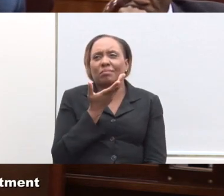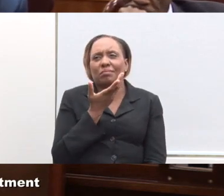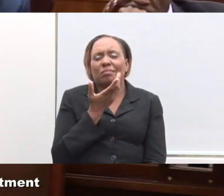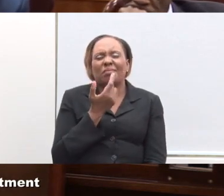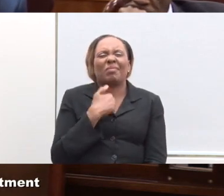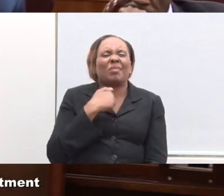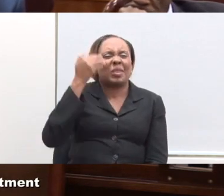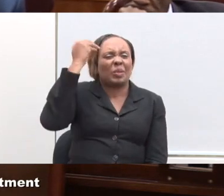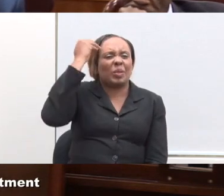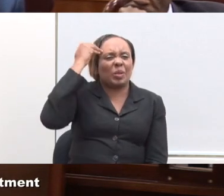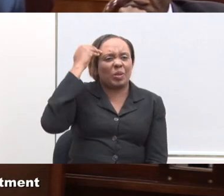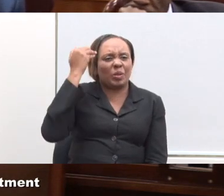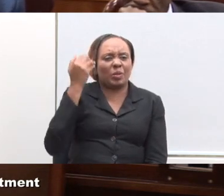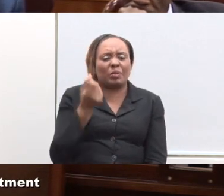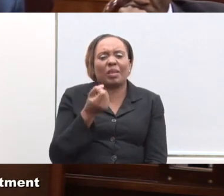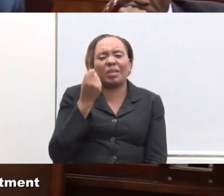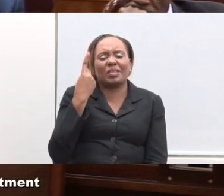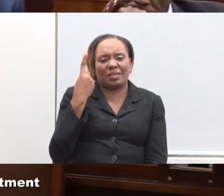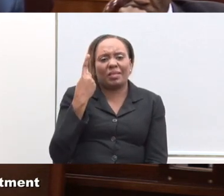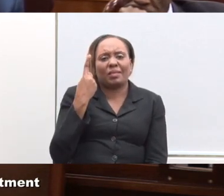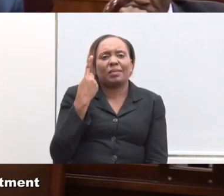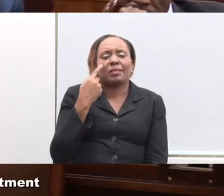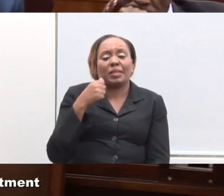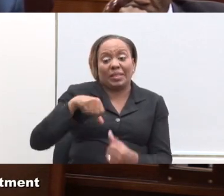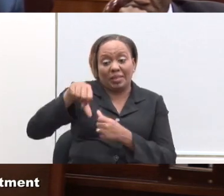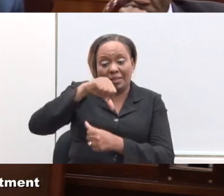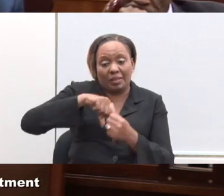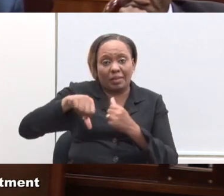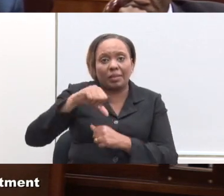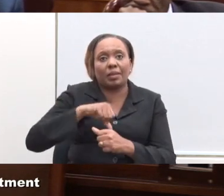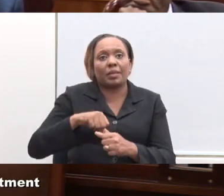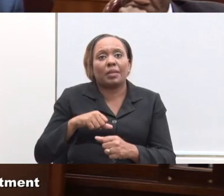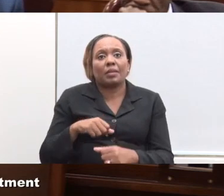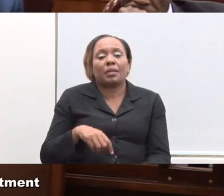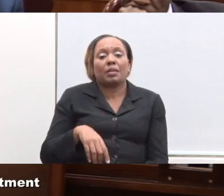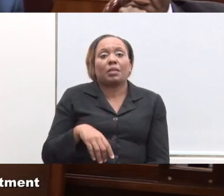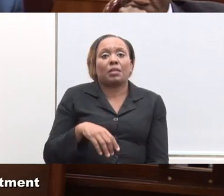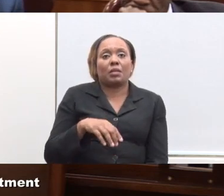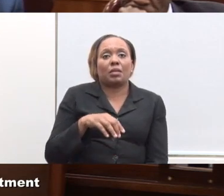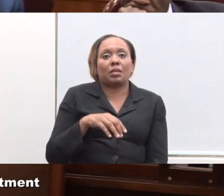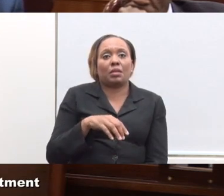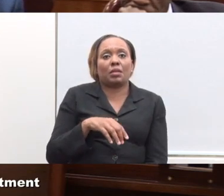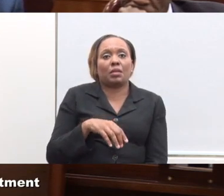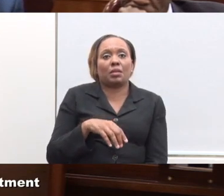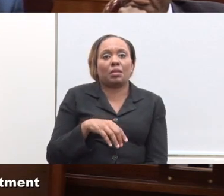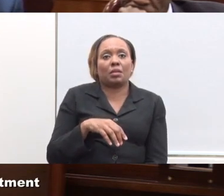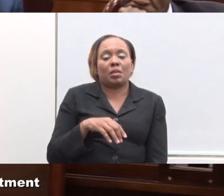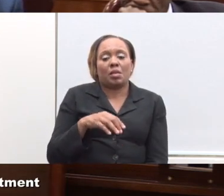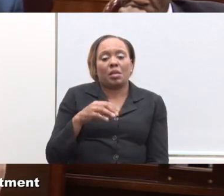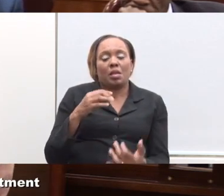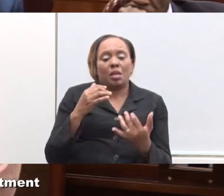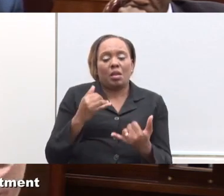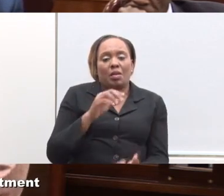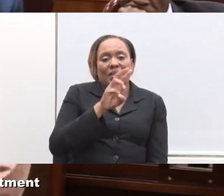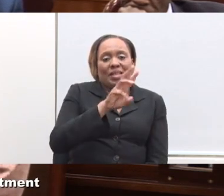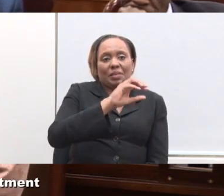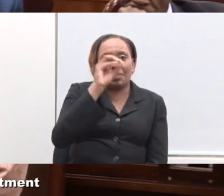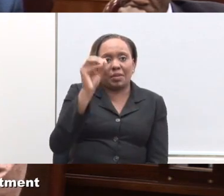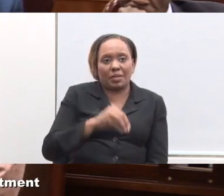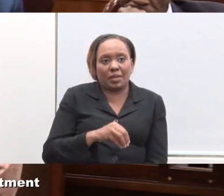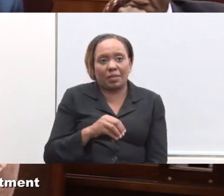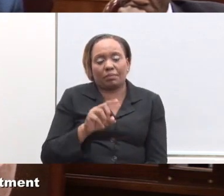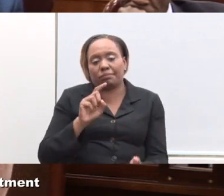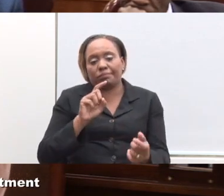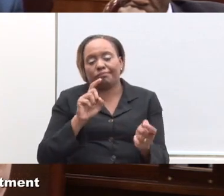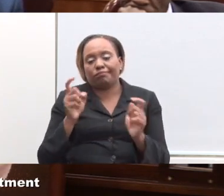understanding that will see us move from 6% to a 3% primary surplus in the first